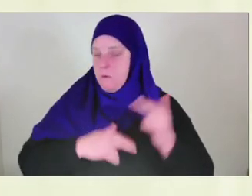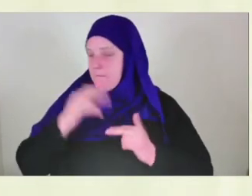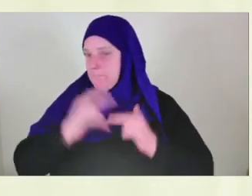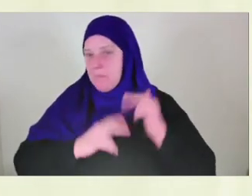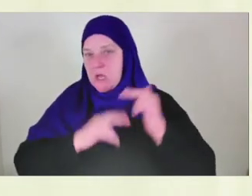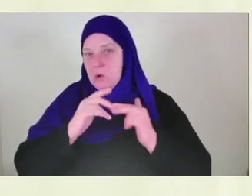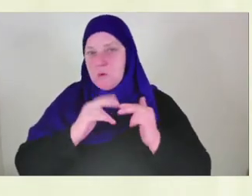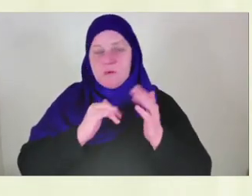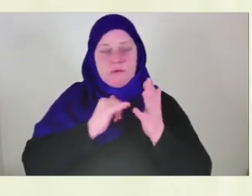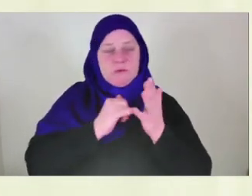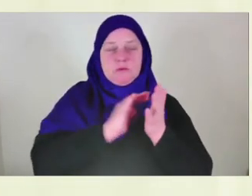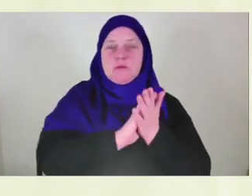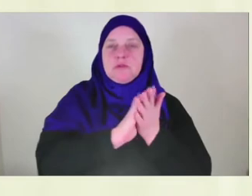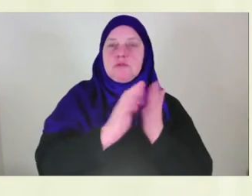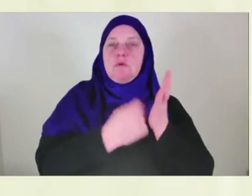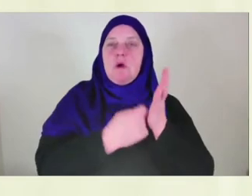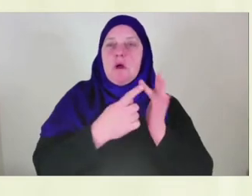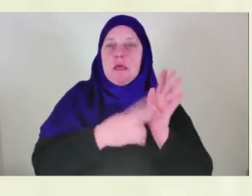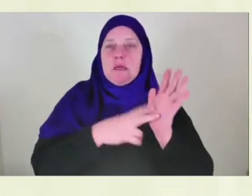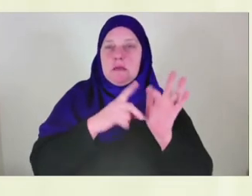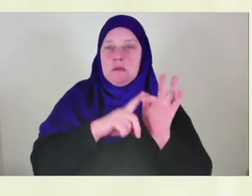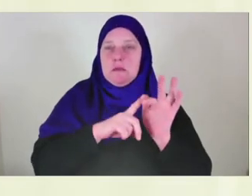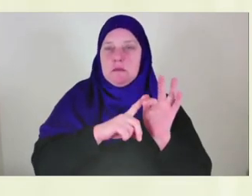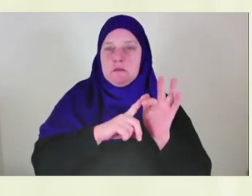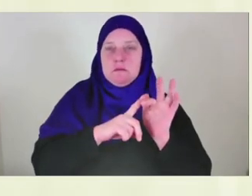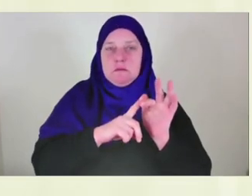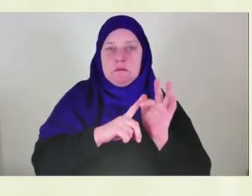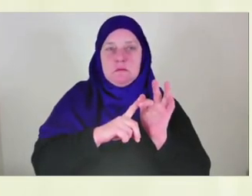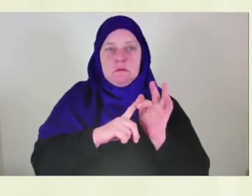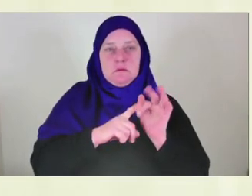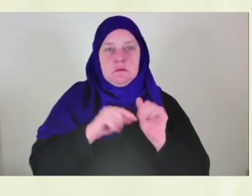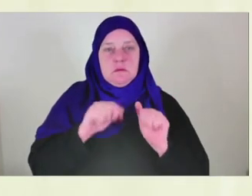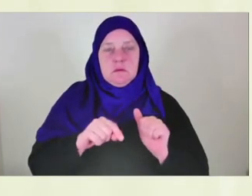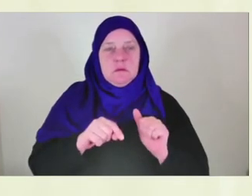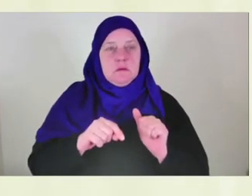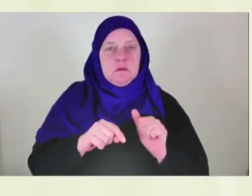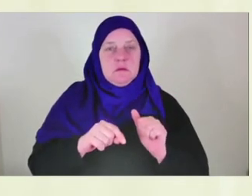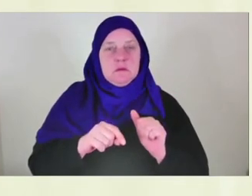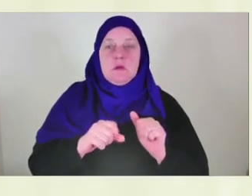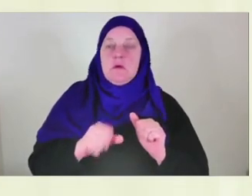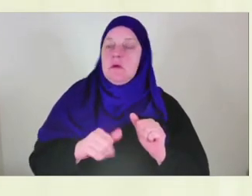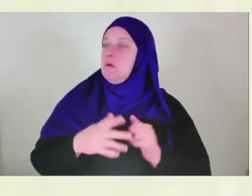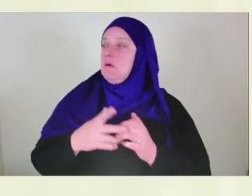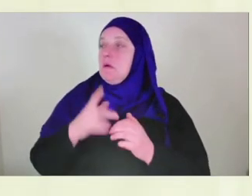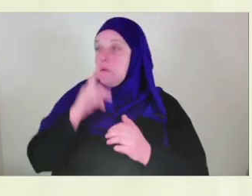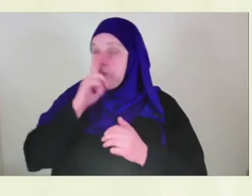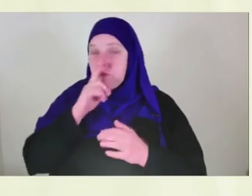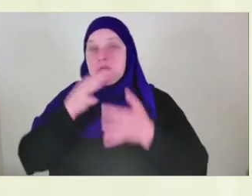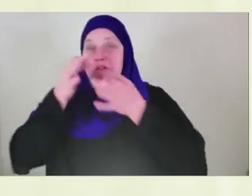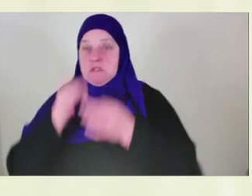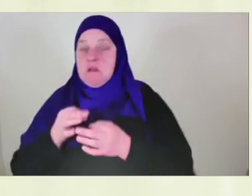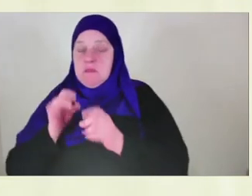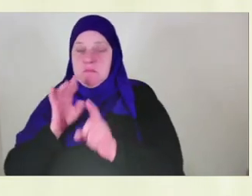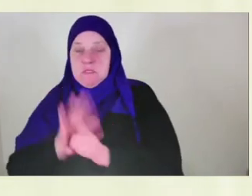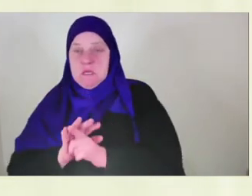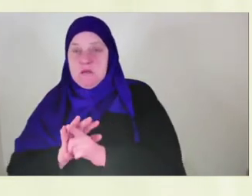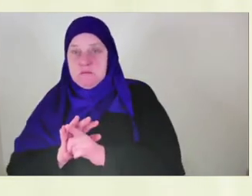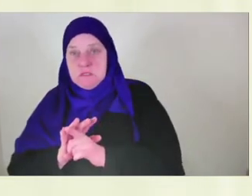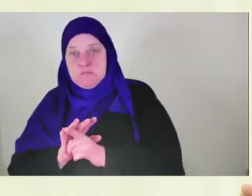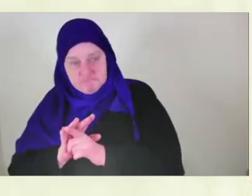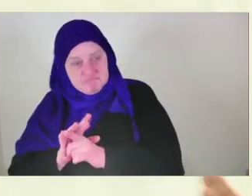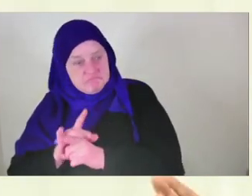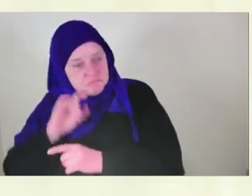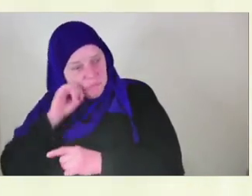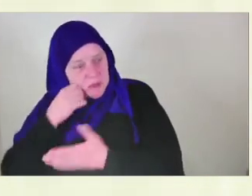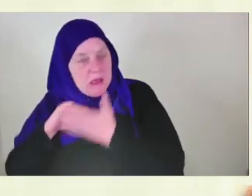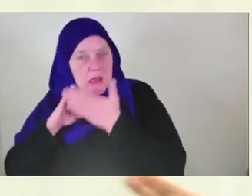built by people. People come in and they put money in it and they have the shrine built. Someone will come in and say,